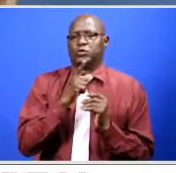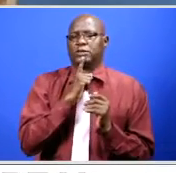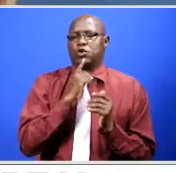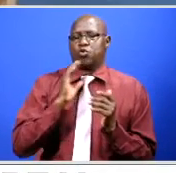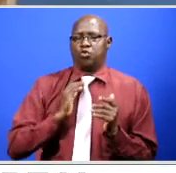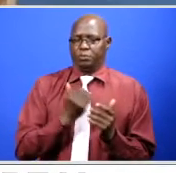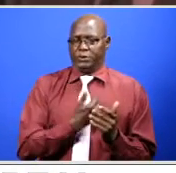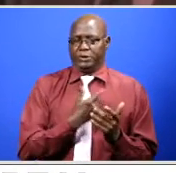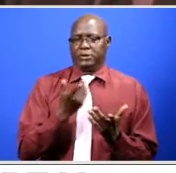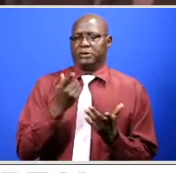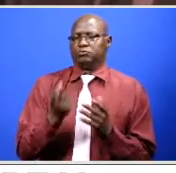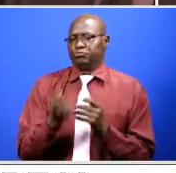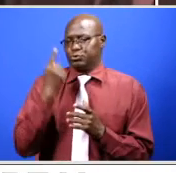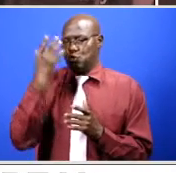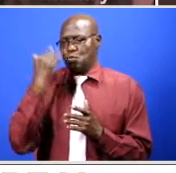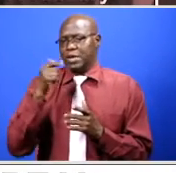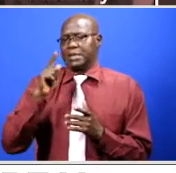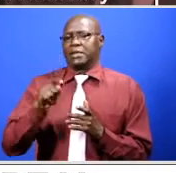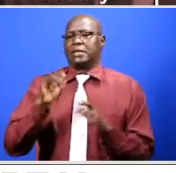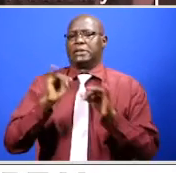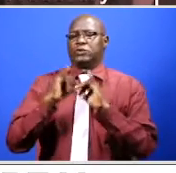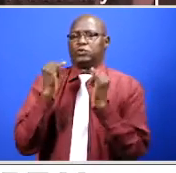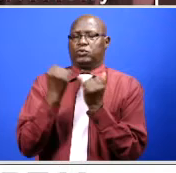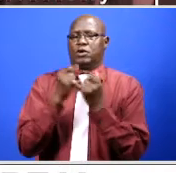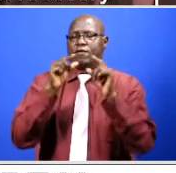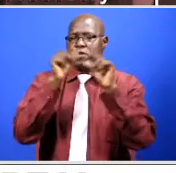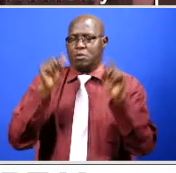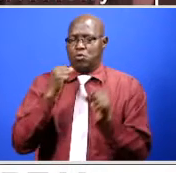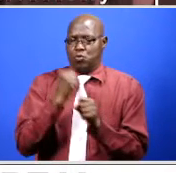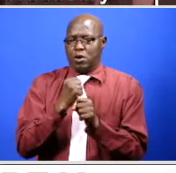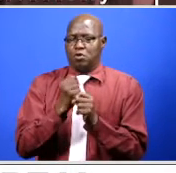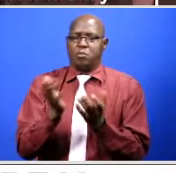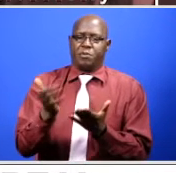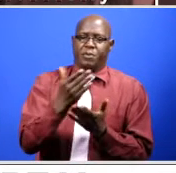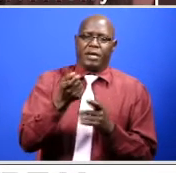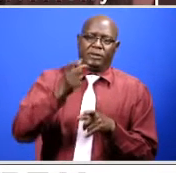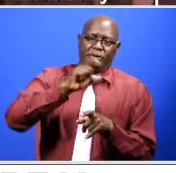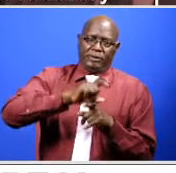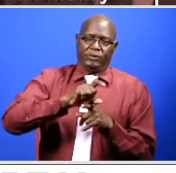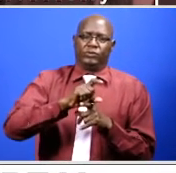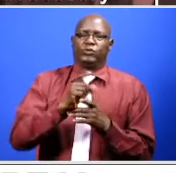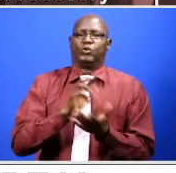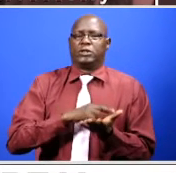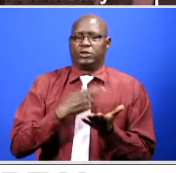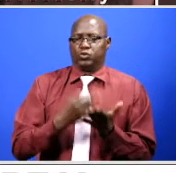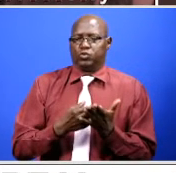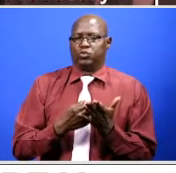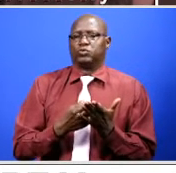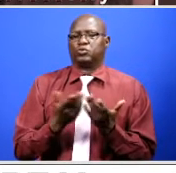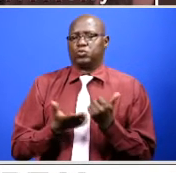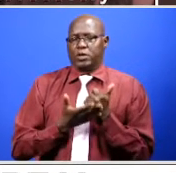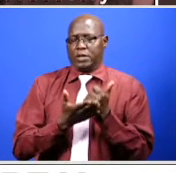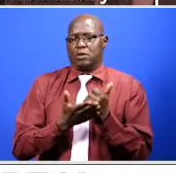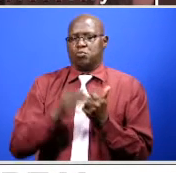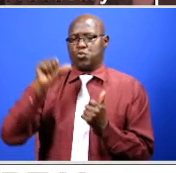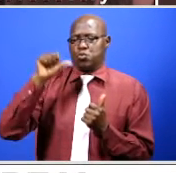necessitated by the need to institutionalize the framework for mobilizing additional resources to address the worsening drought impacts. Further, the steering